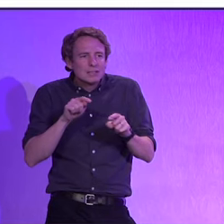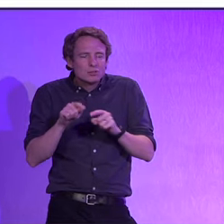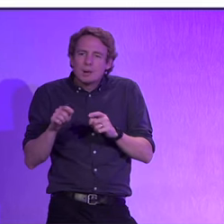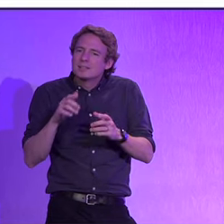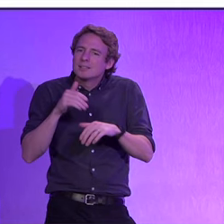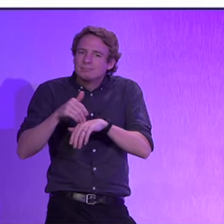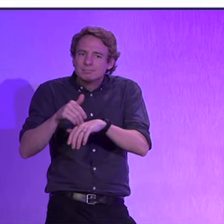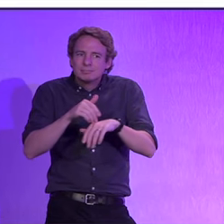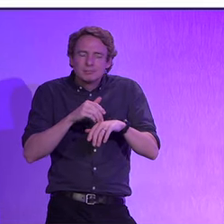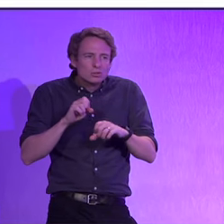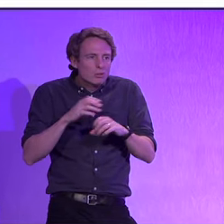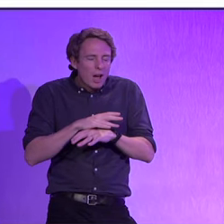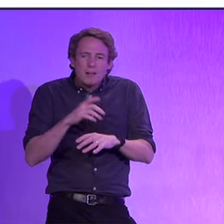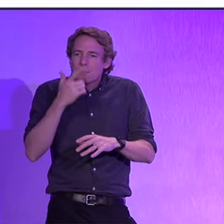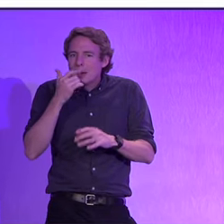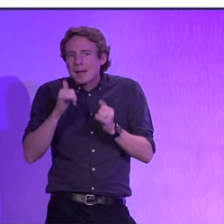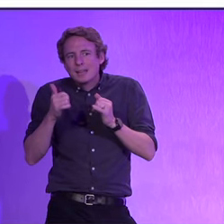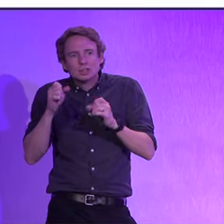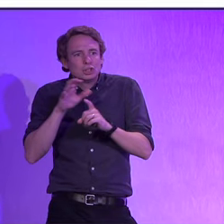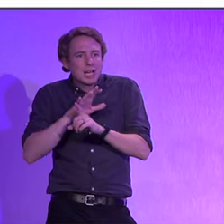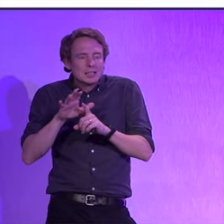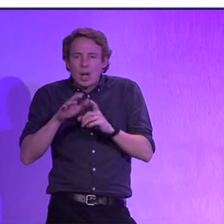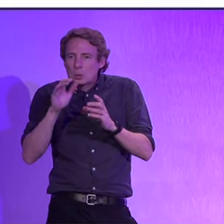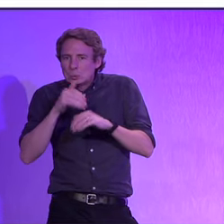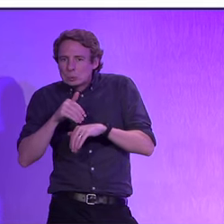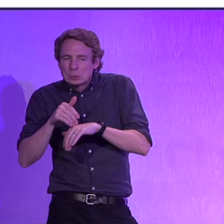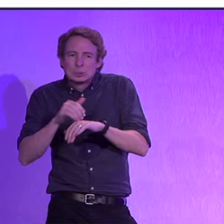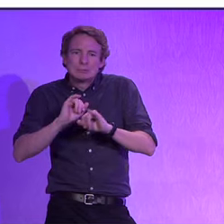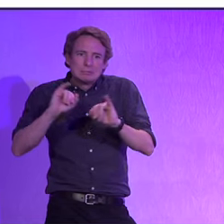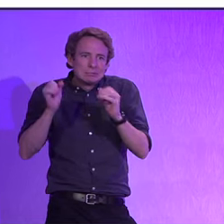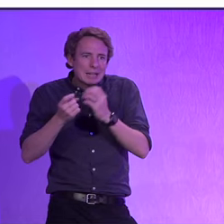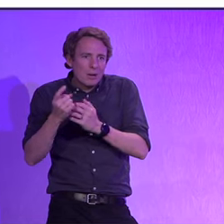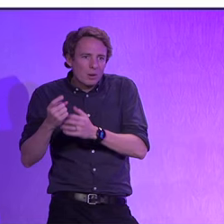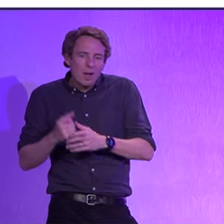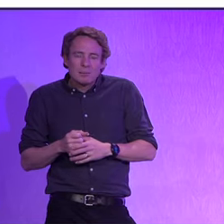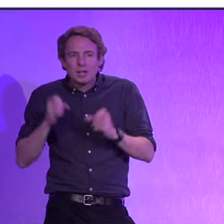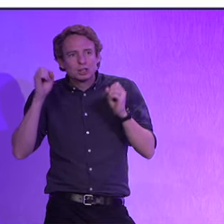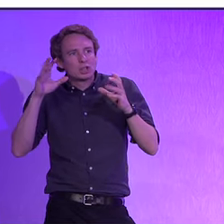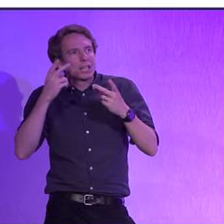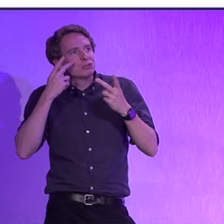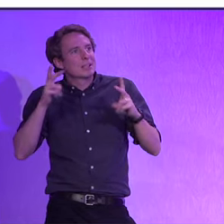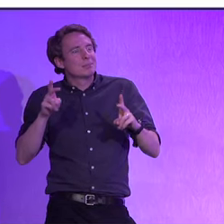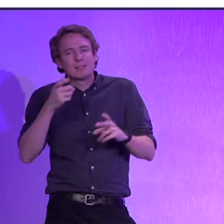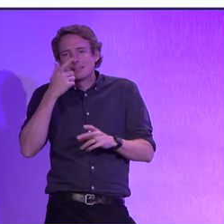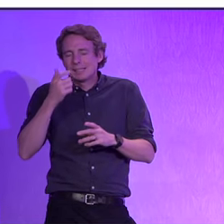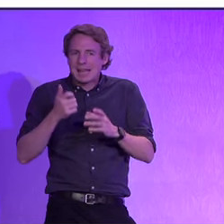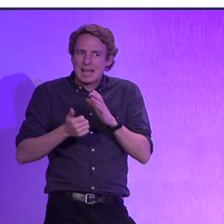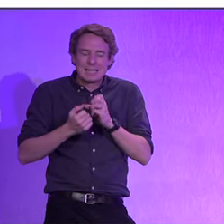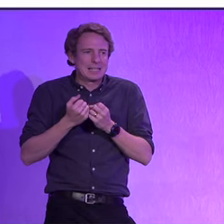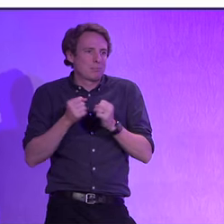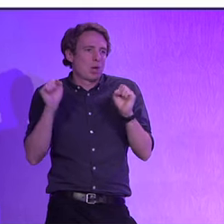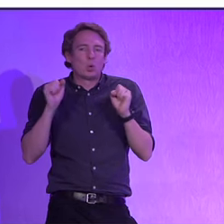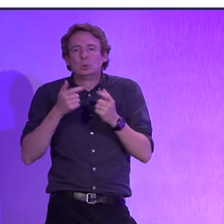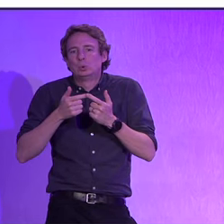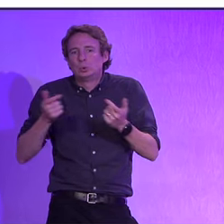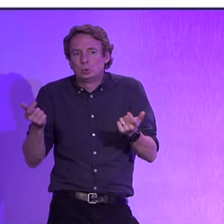strife. Each pillar, though erected for the common good, may harbor shadows that, if fostered, bring forth grievous outcomes. The shining light of transparency